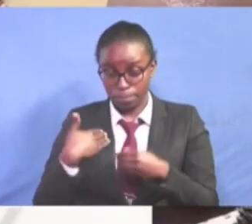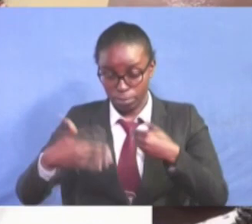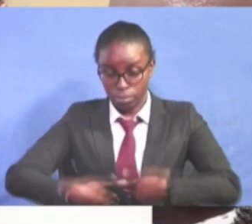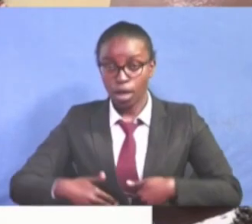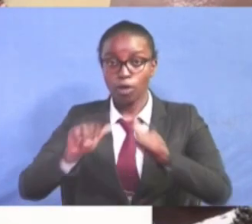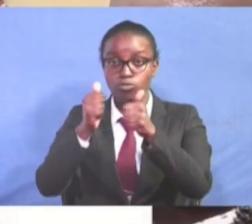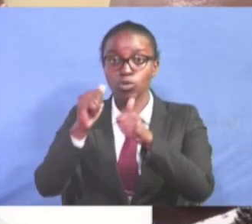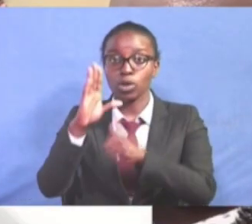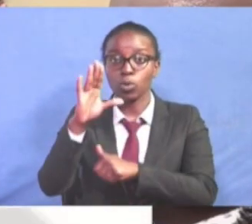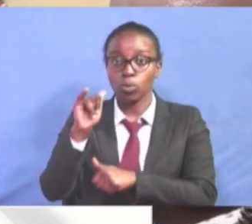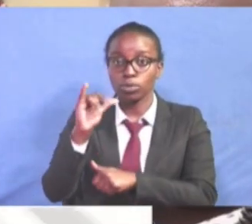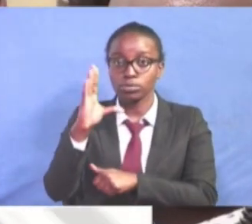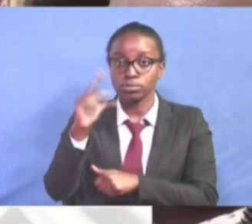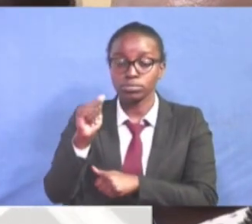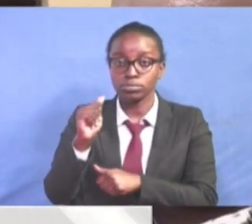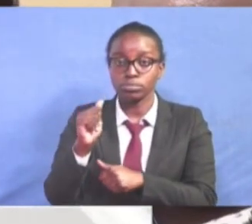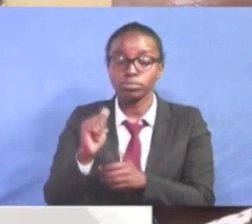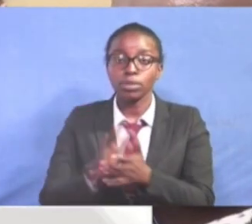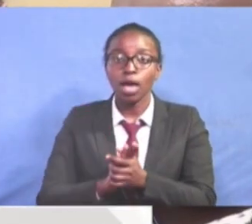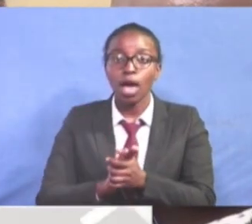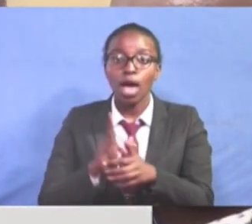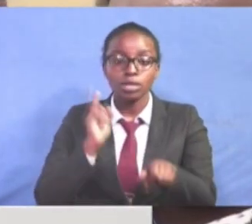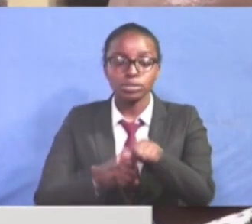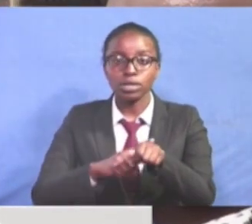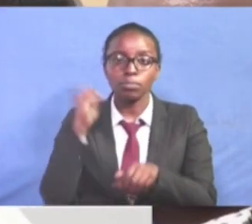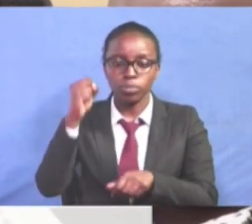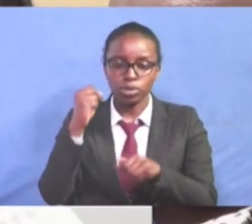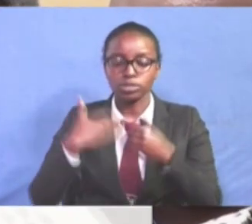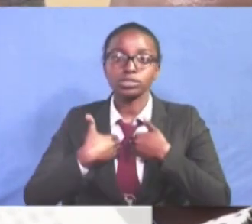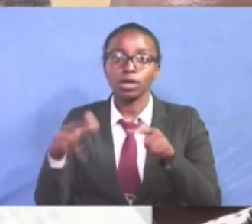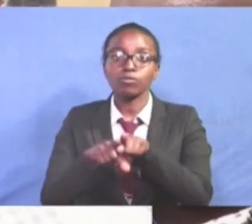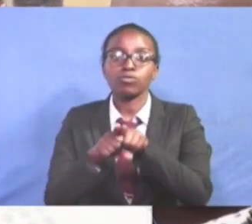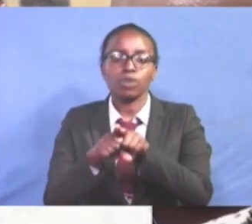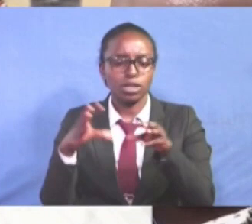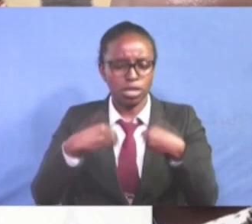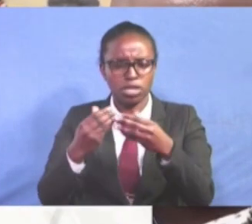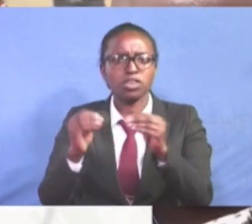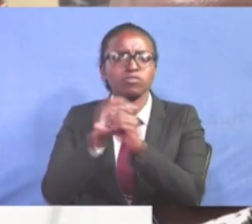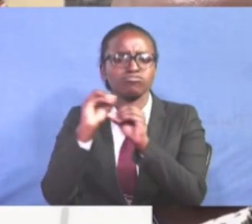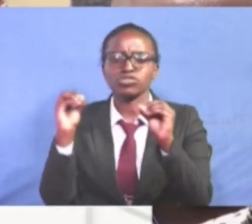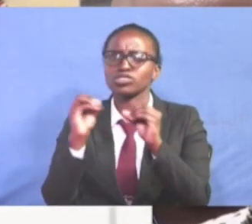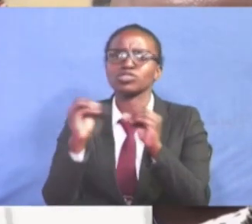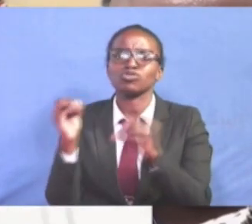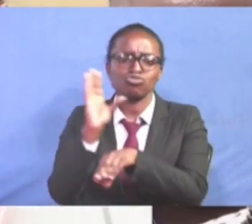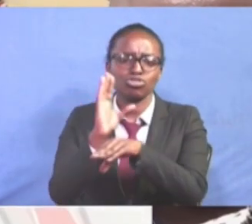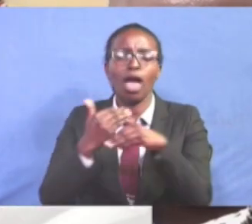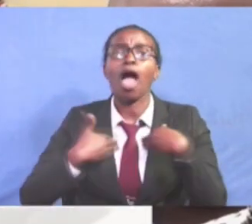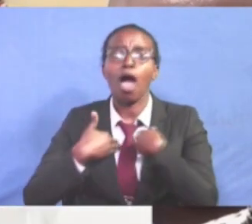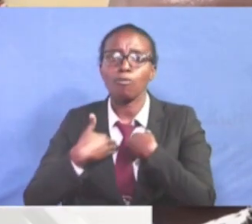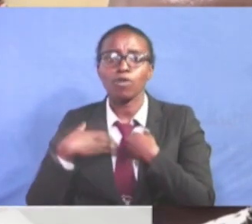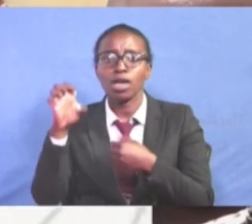church. Sisi kwetu kanisani, kiwa mwanasiasa, hatukupatiangi cheo ingine kwa kanisa. Lakini Ezra